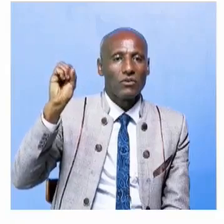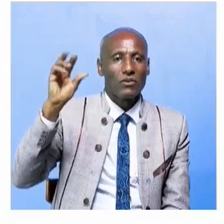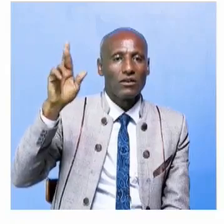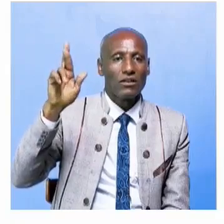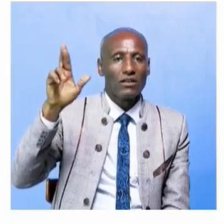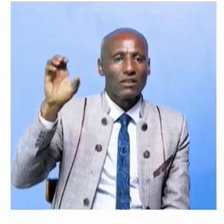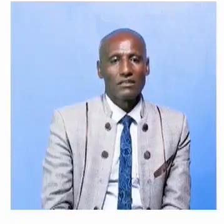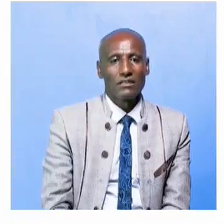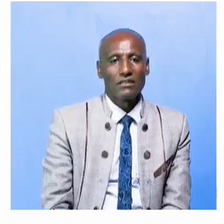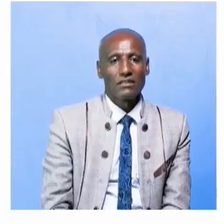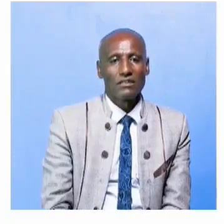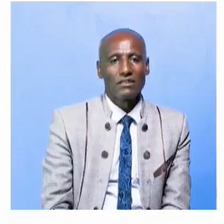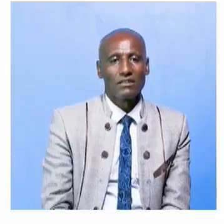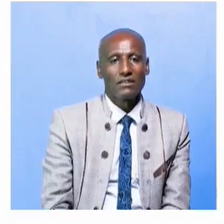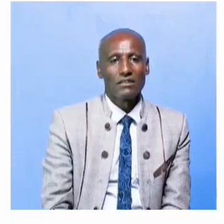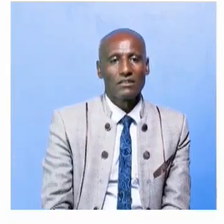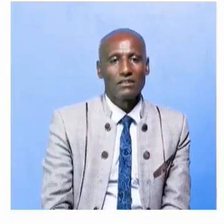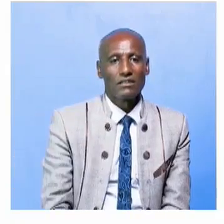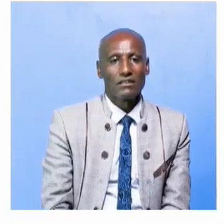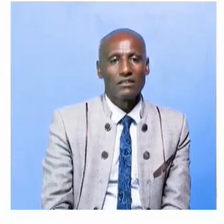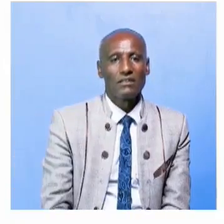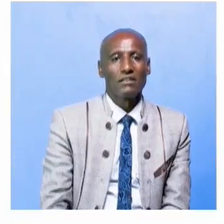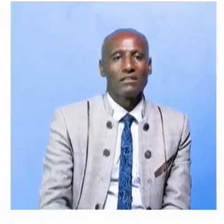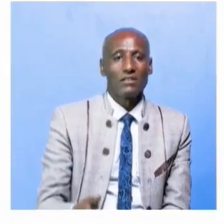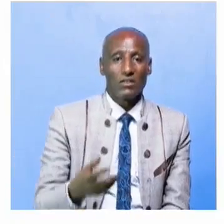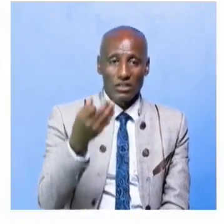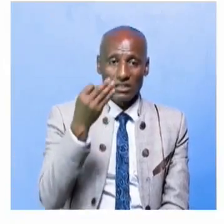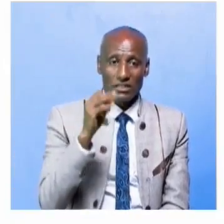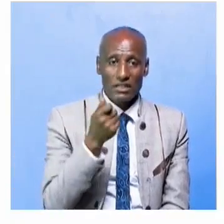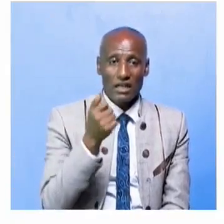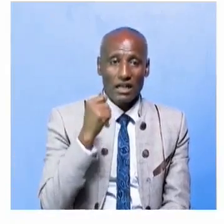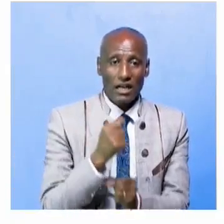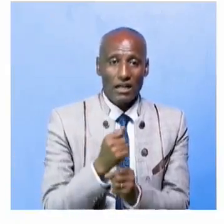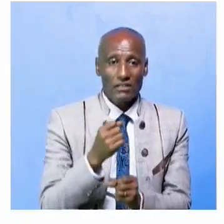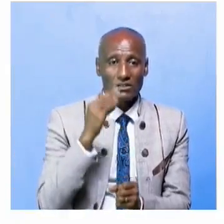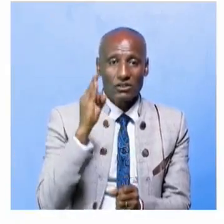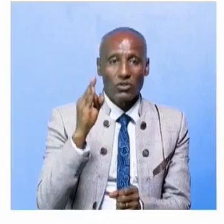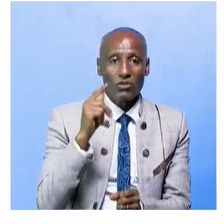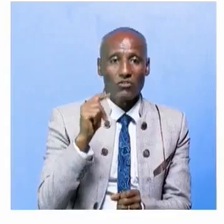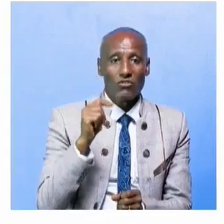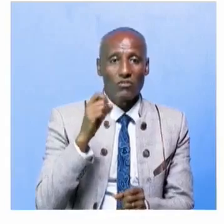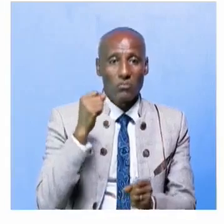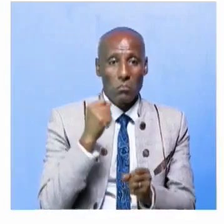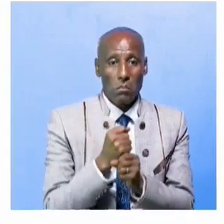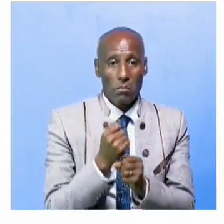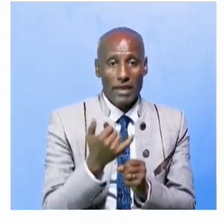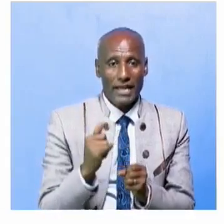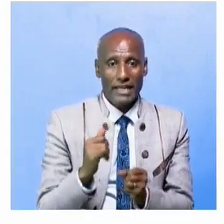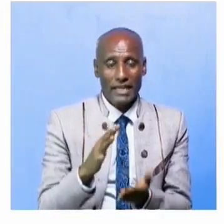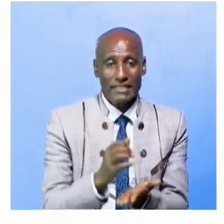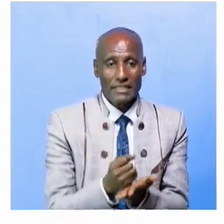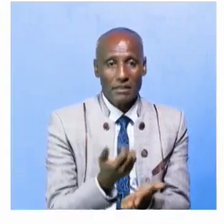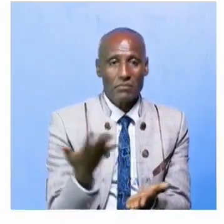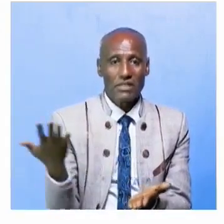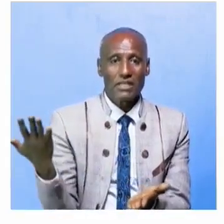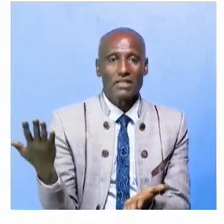again, the act or a process or an act of making something.